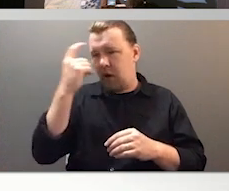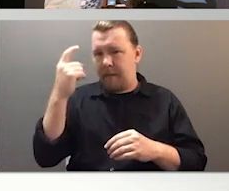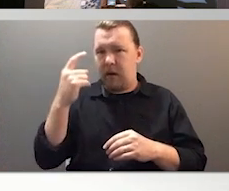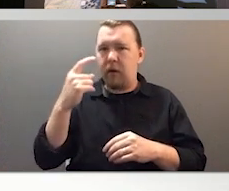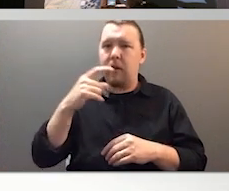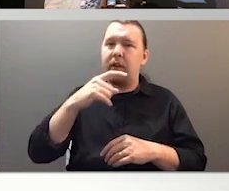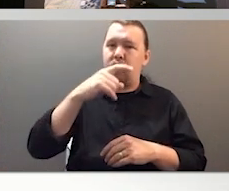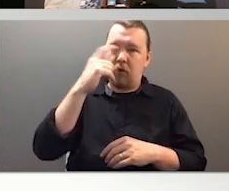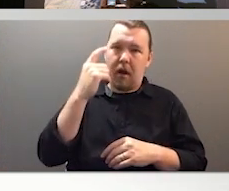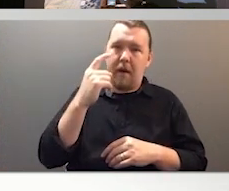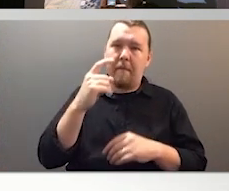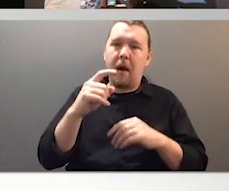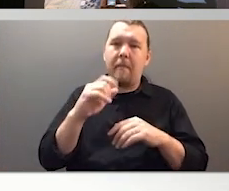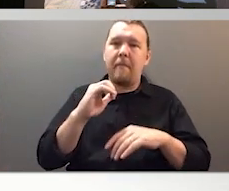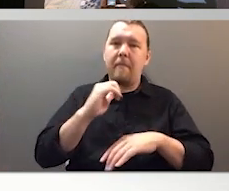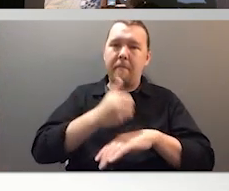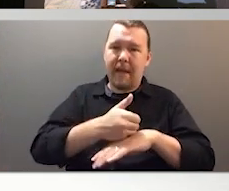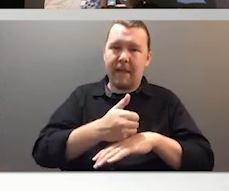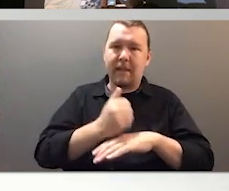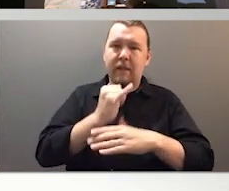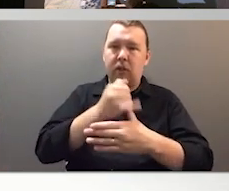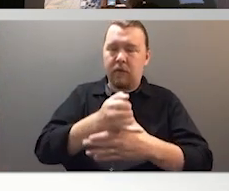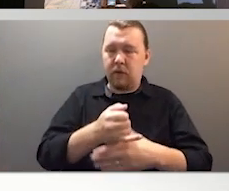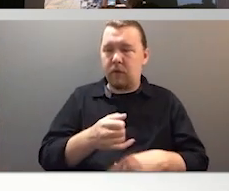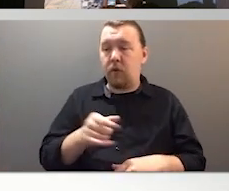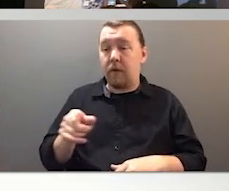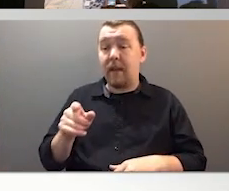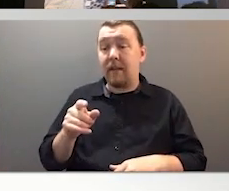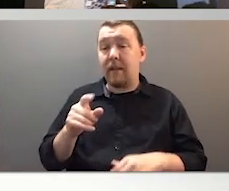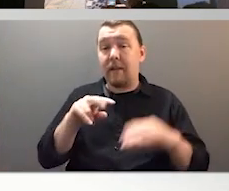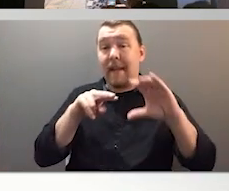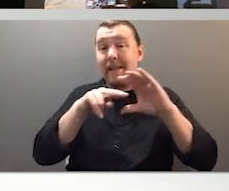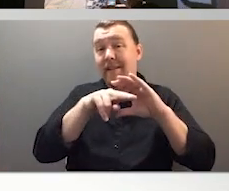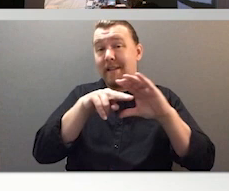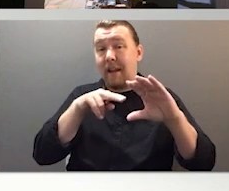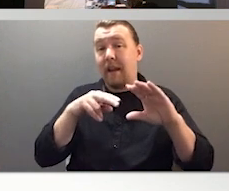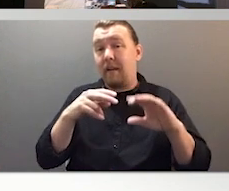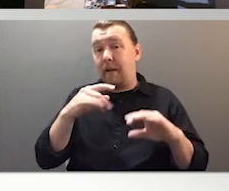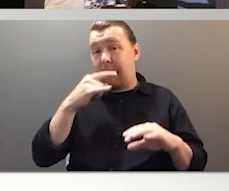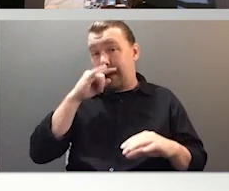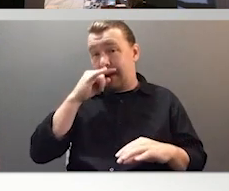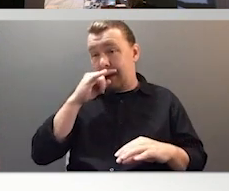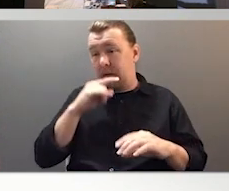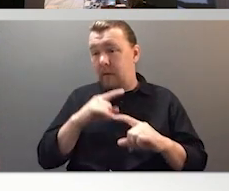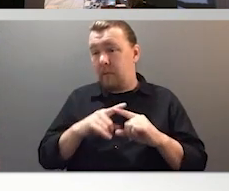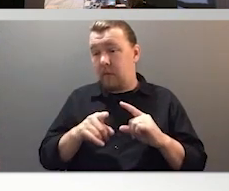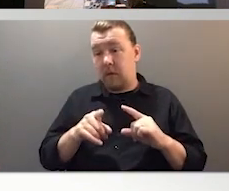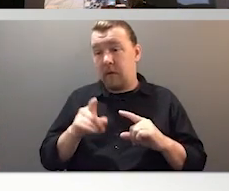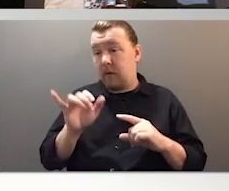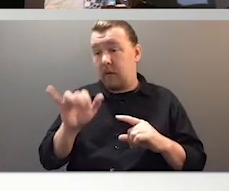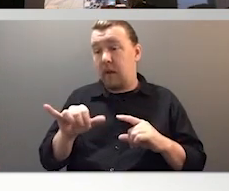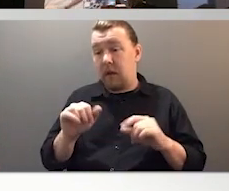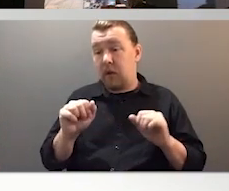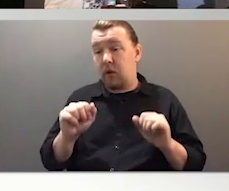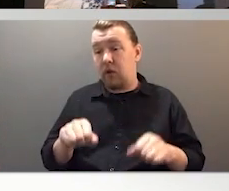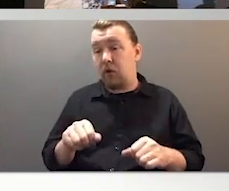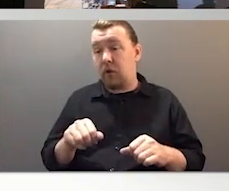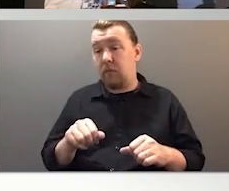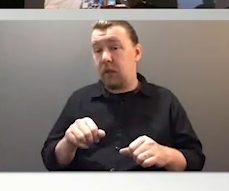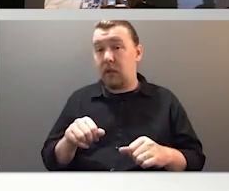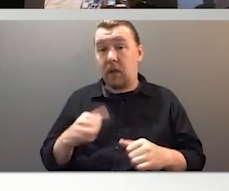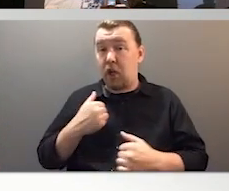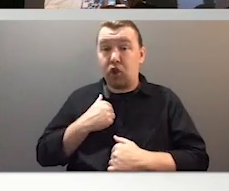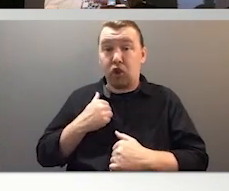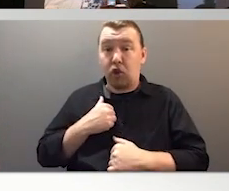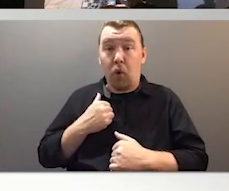this is, brain scan of a child, but this could be a soldier.